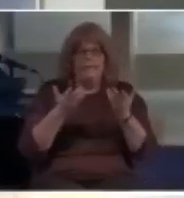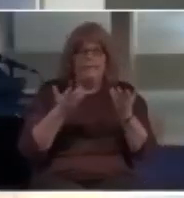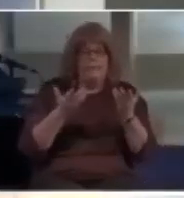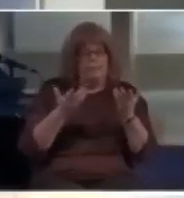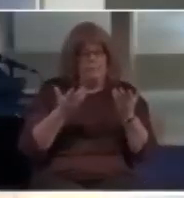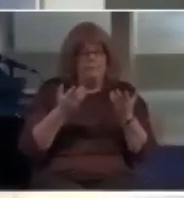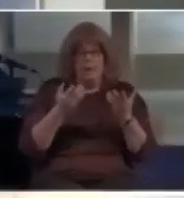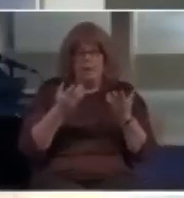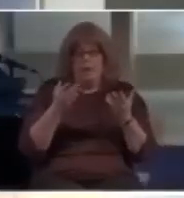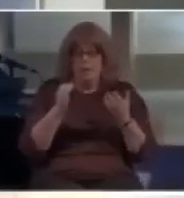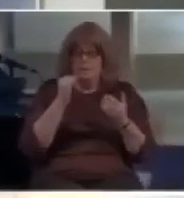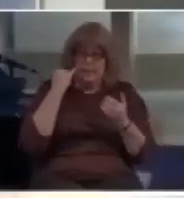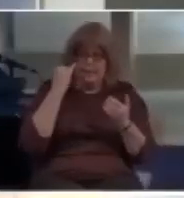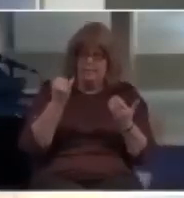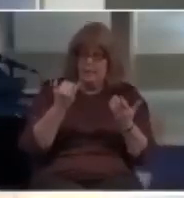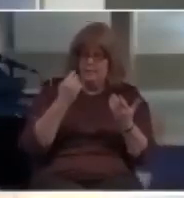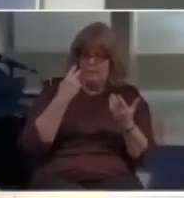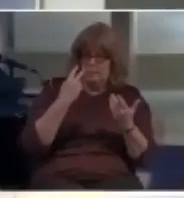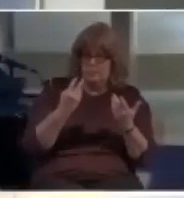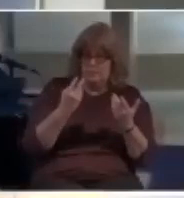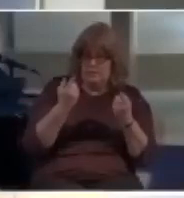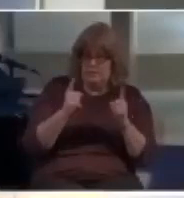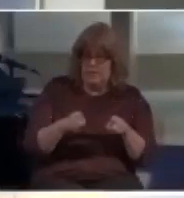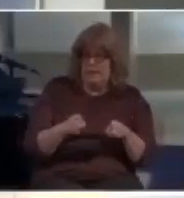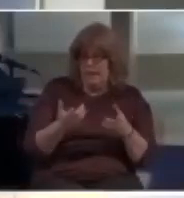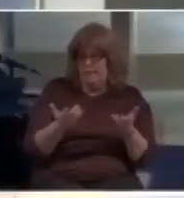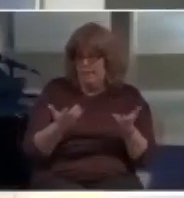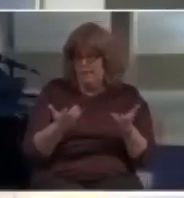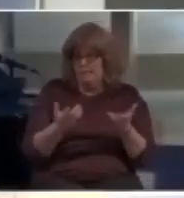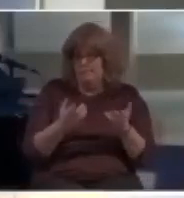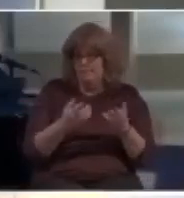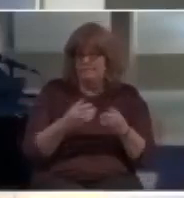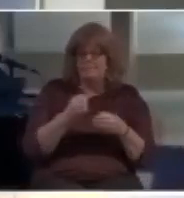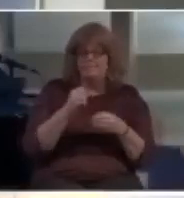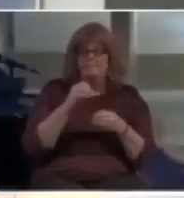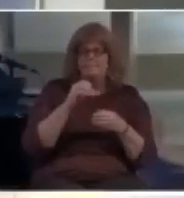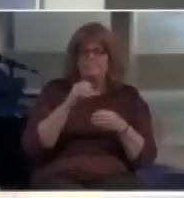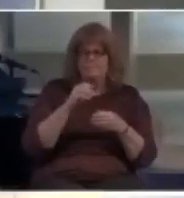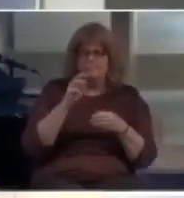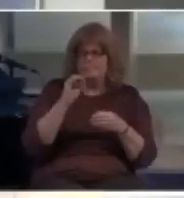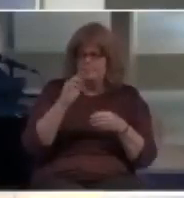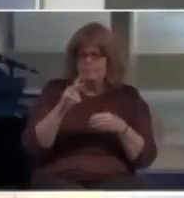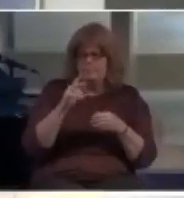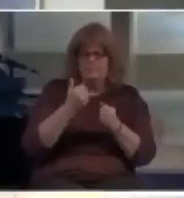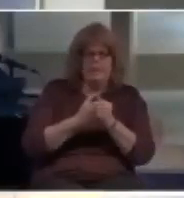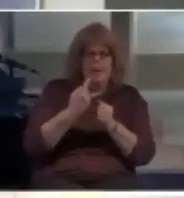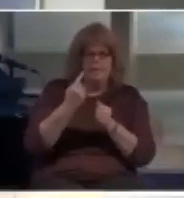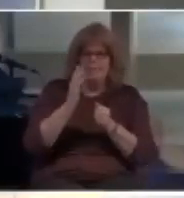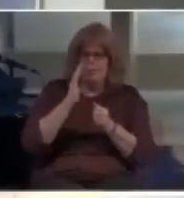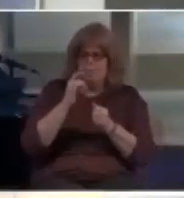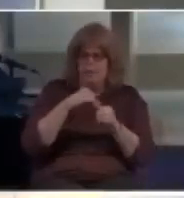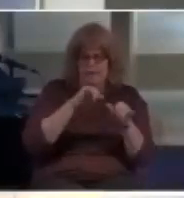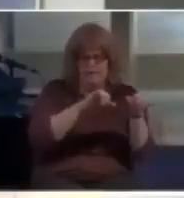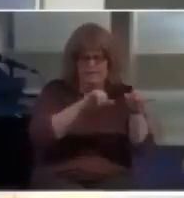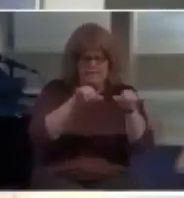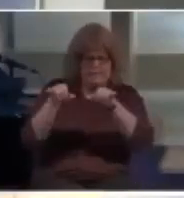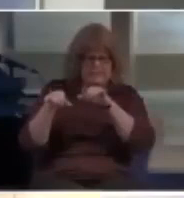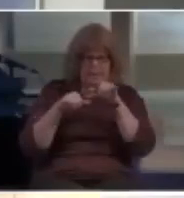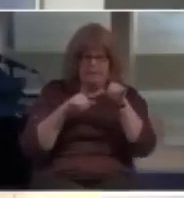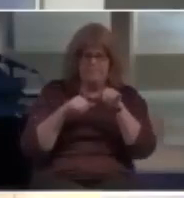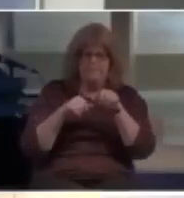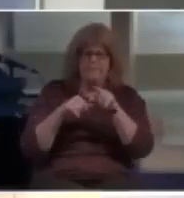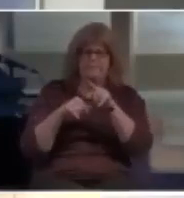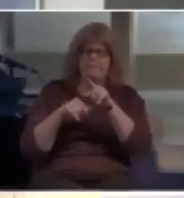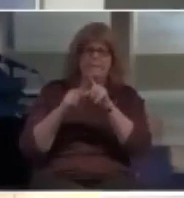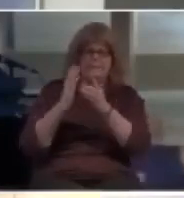can see how easily this can take place. And so this is a mark that everybody is going to have. And I want you to stop and think